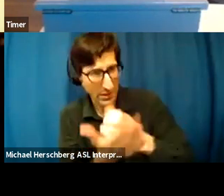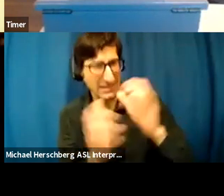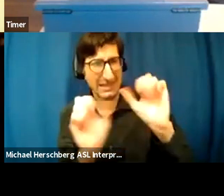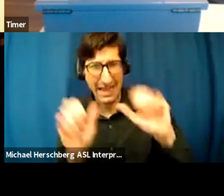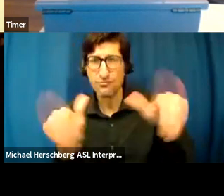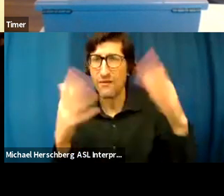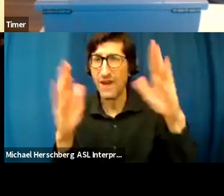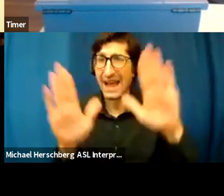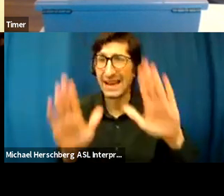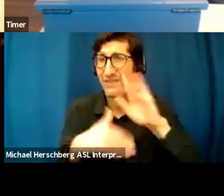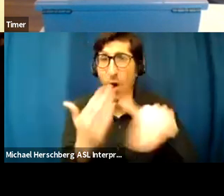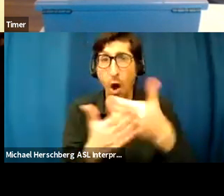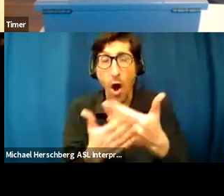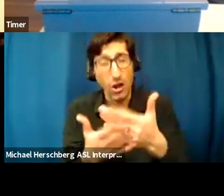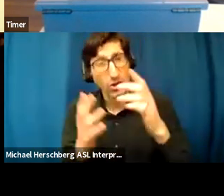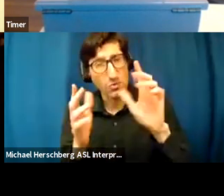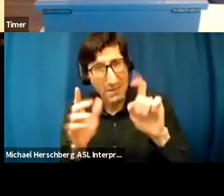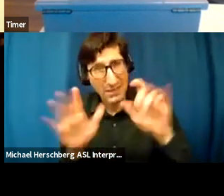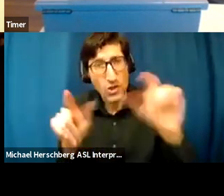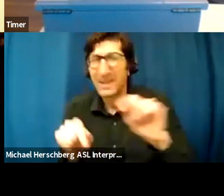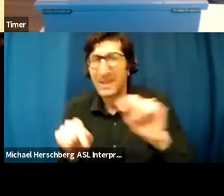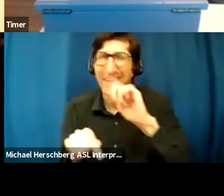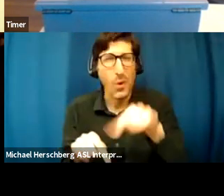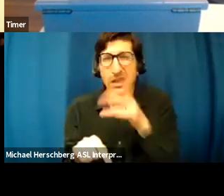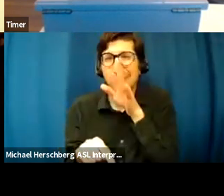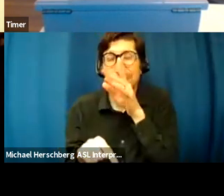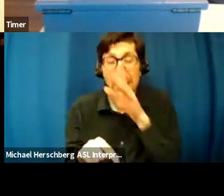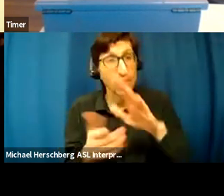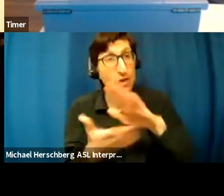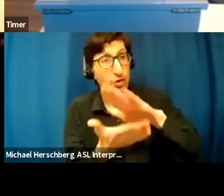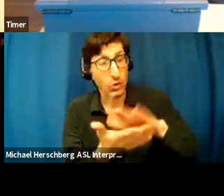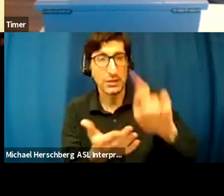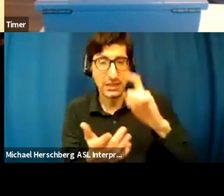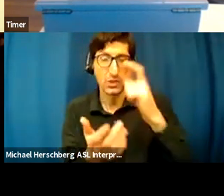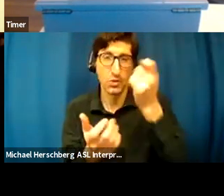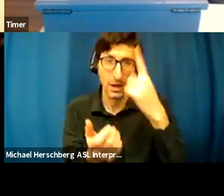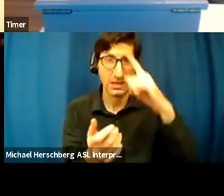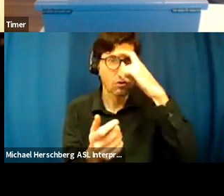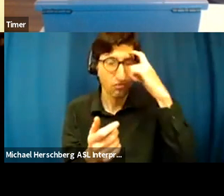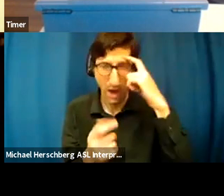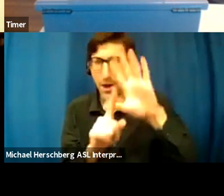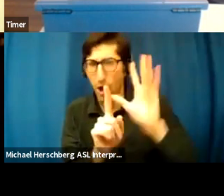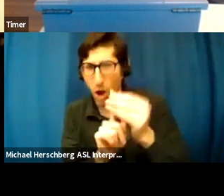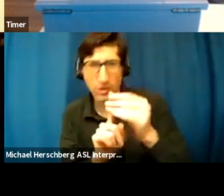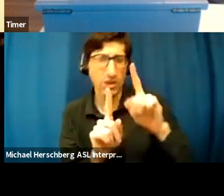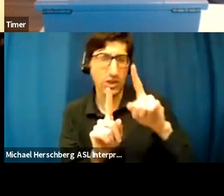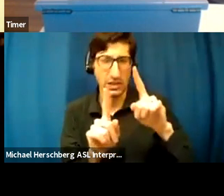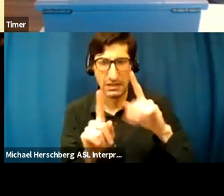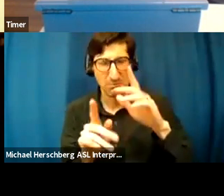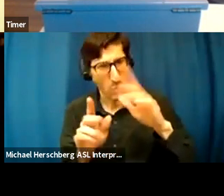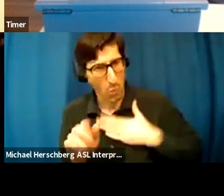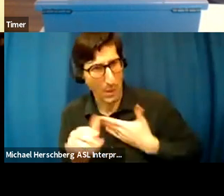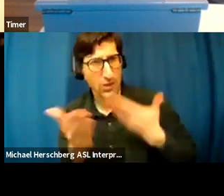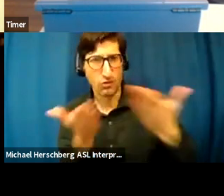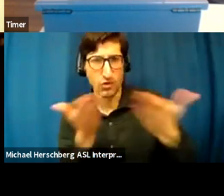all. It is not enough to just say it. Our students need schools that are trauma-informed, culturally sensitive, willing to service all students, and